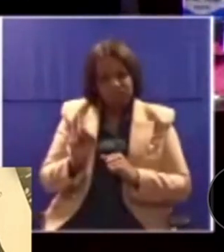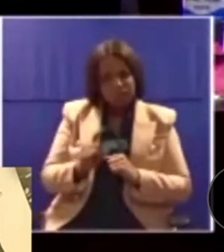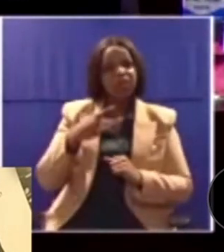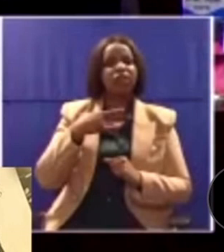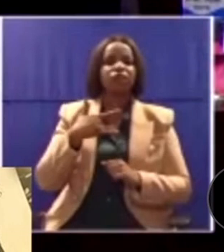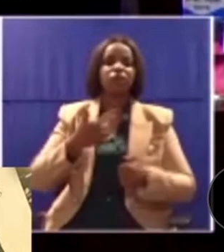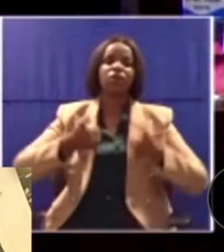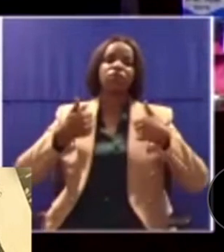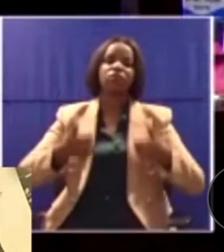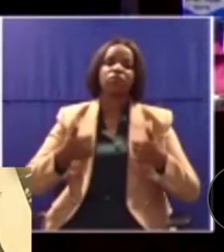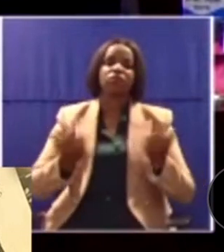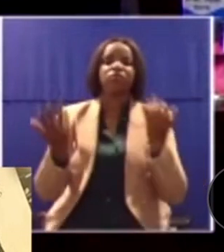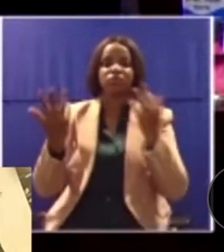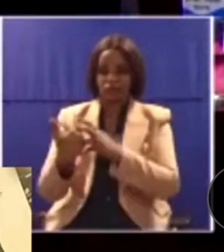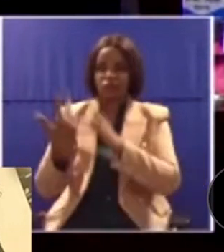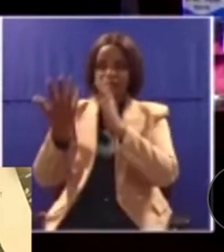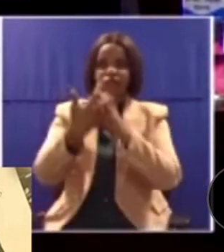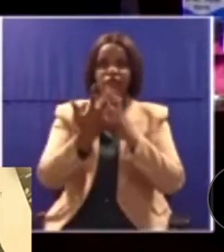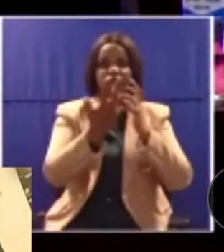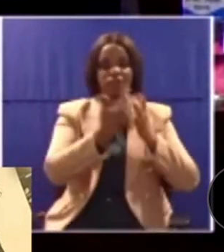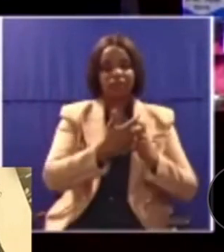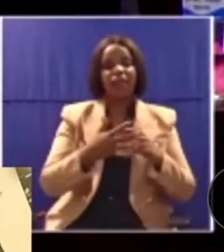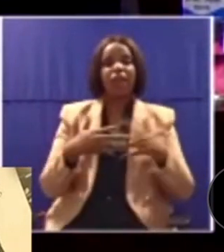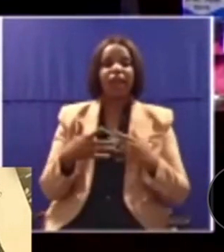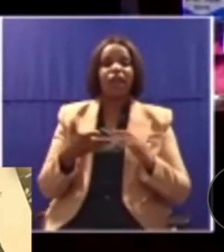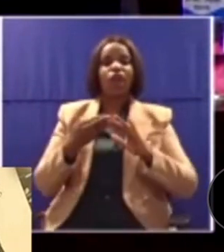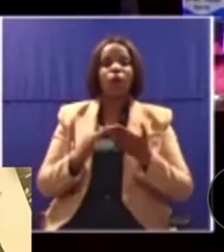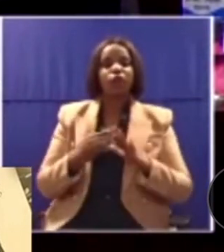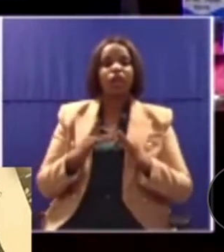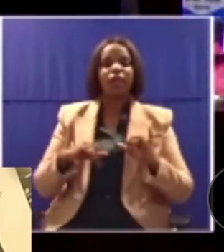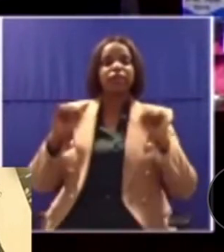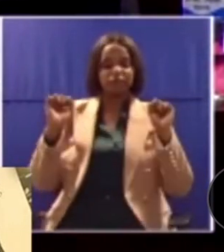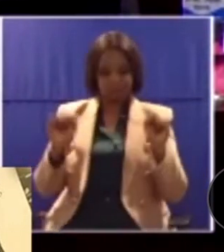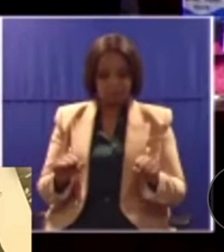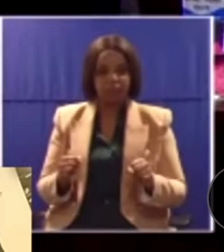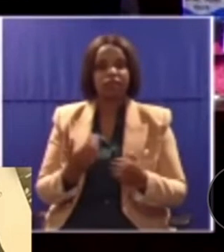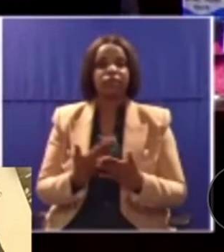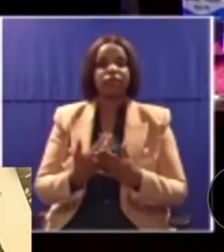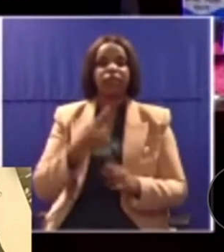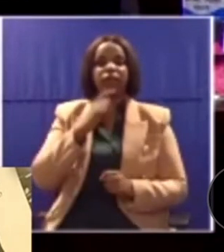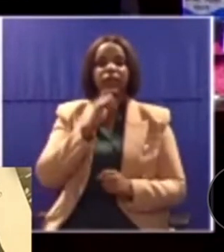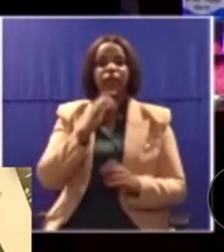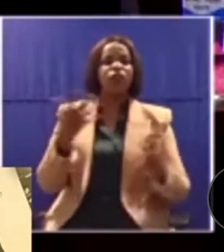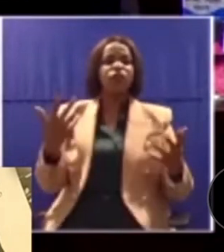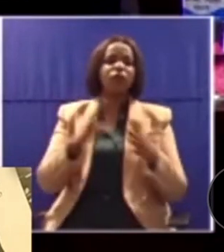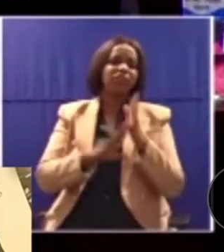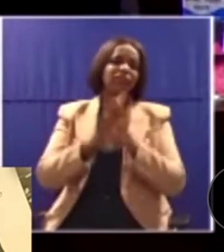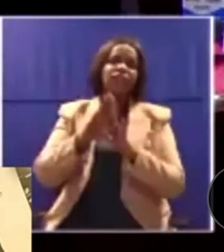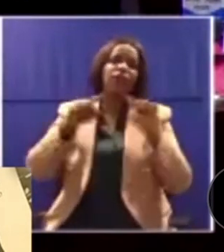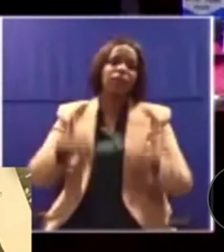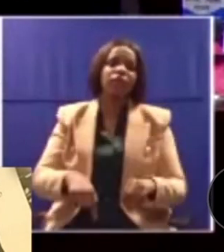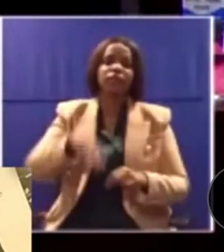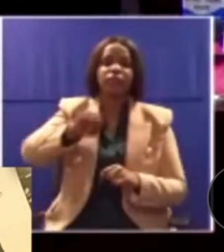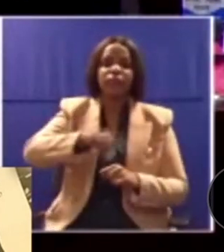a transformative agenda, as well as for any community-based kind of approach to development in South Africa and